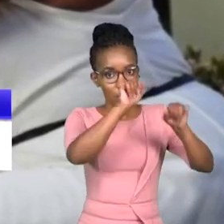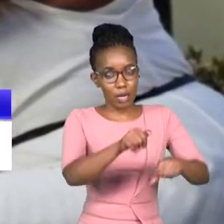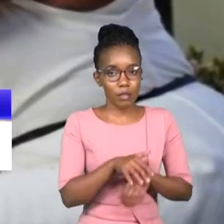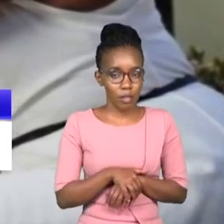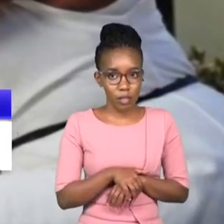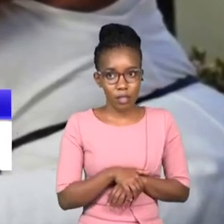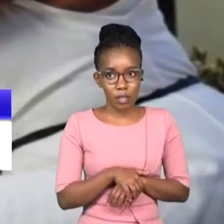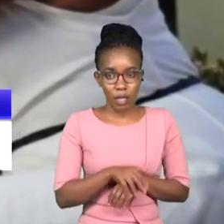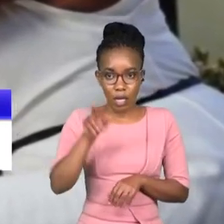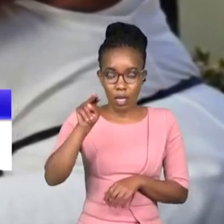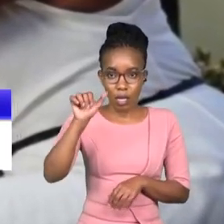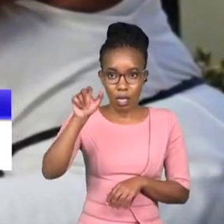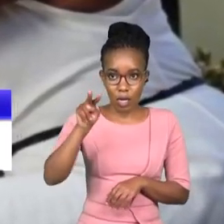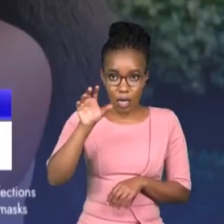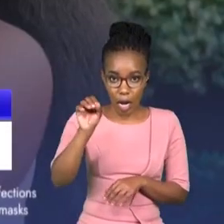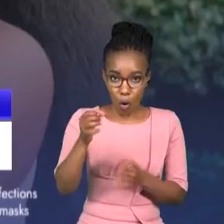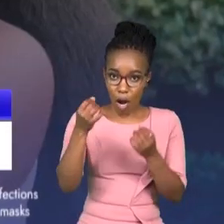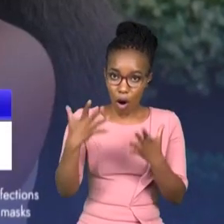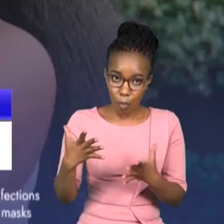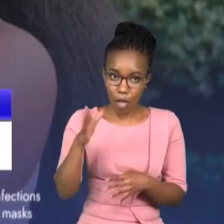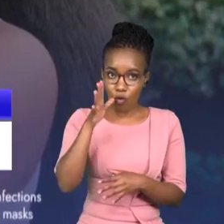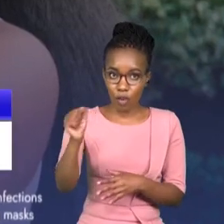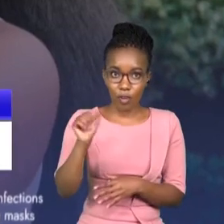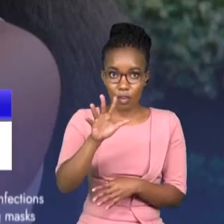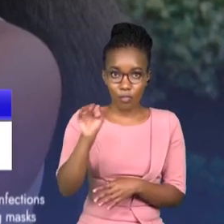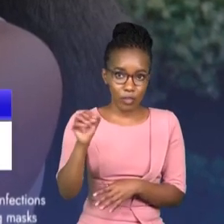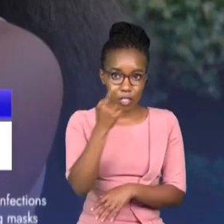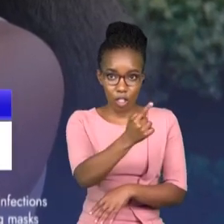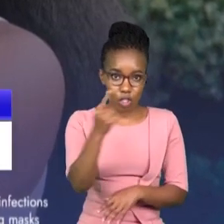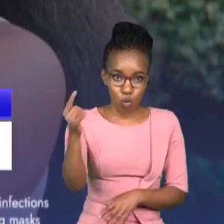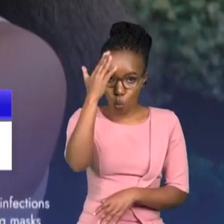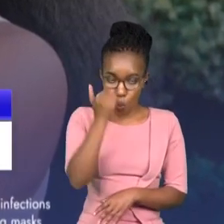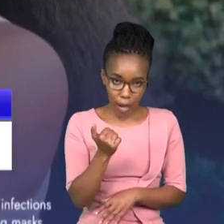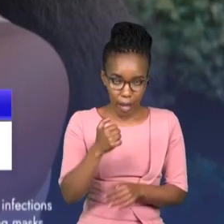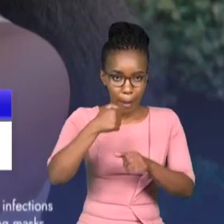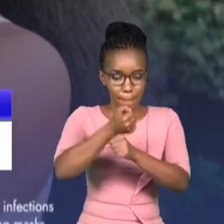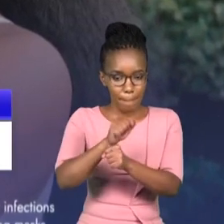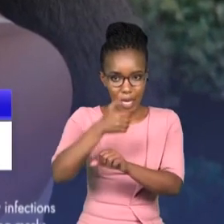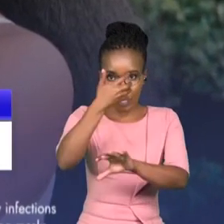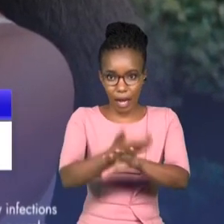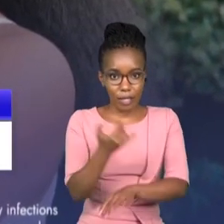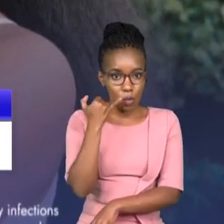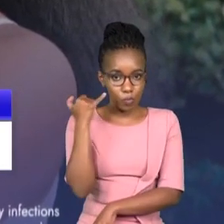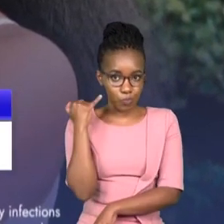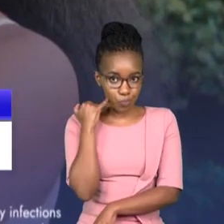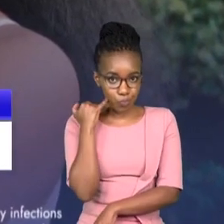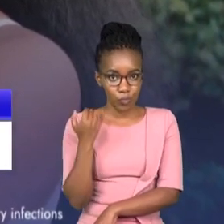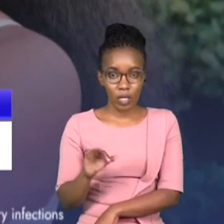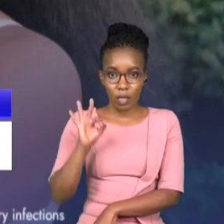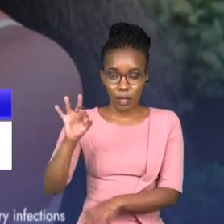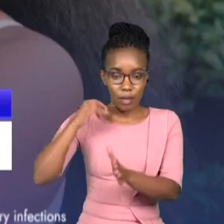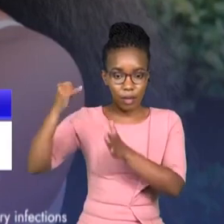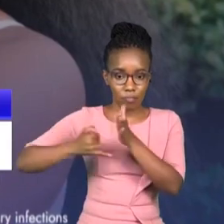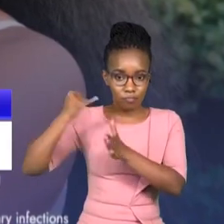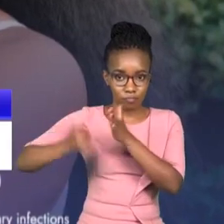as Tira Nano Mask, which go for 550 shillings each due to the high cost of production in Nakuru through textile manufacturer